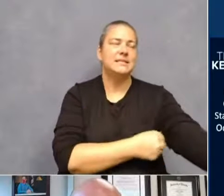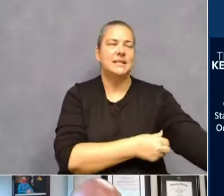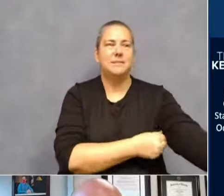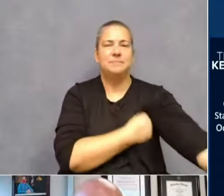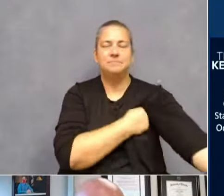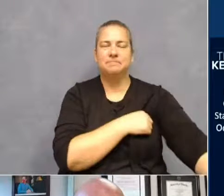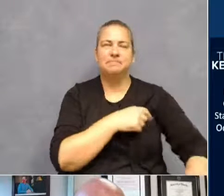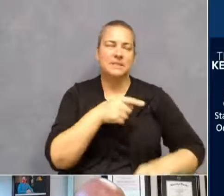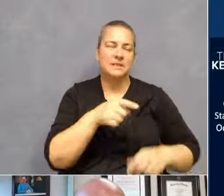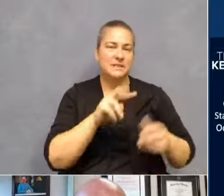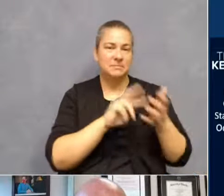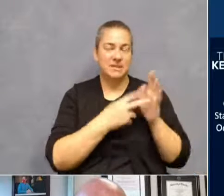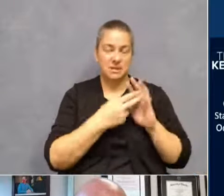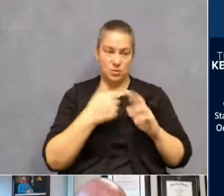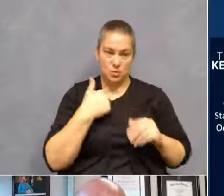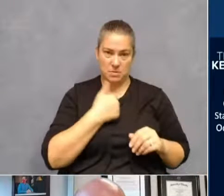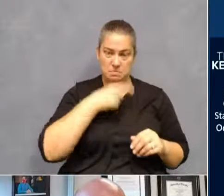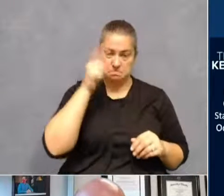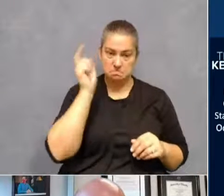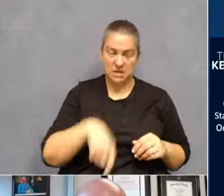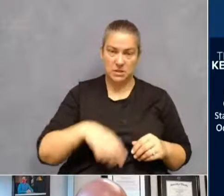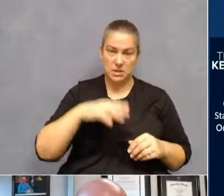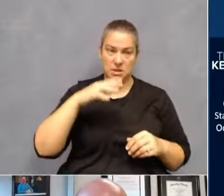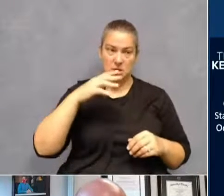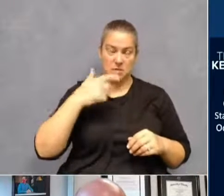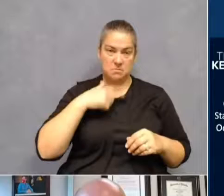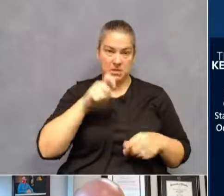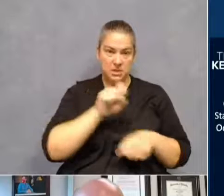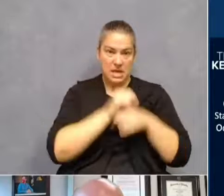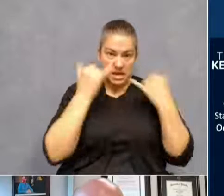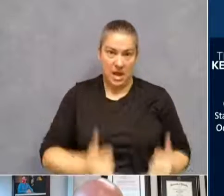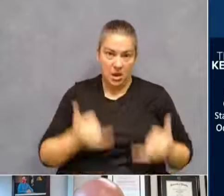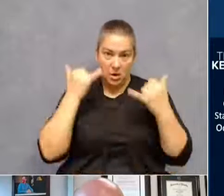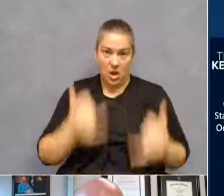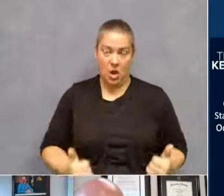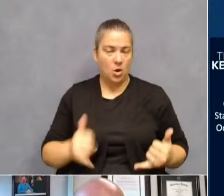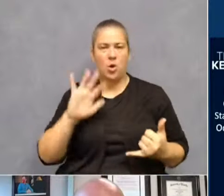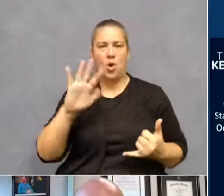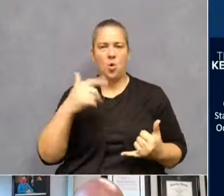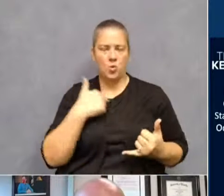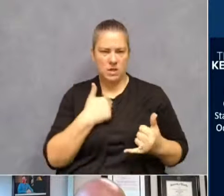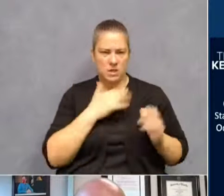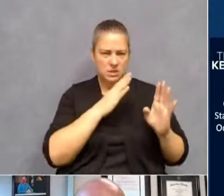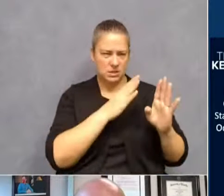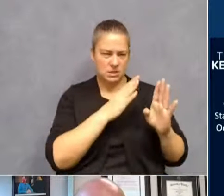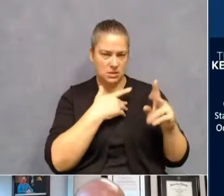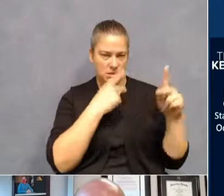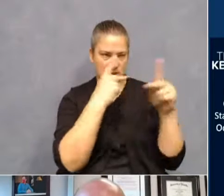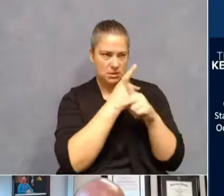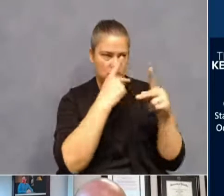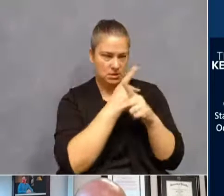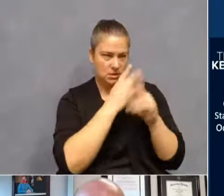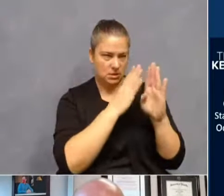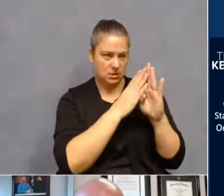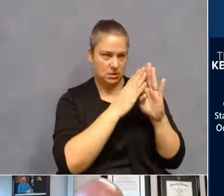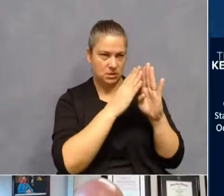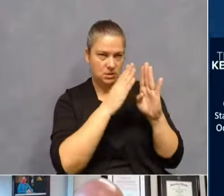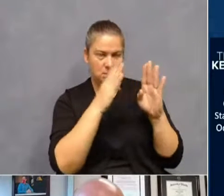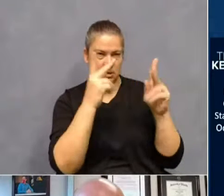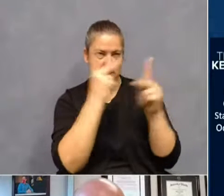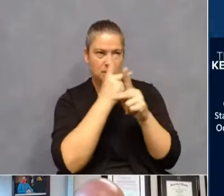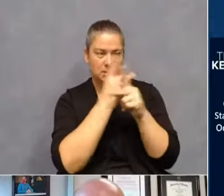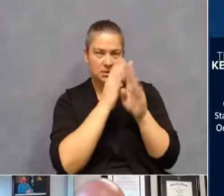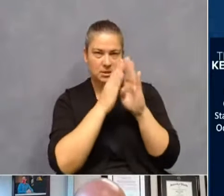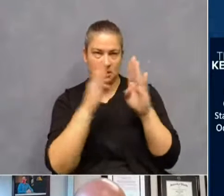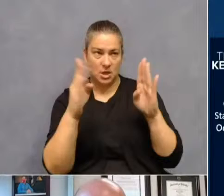all along. And as we do that, we are trying to calibrate responses for the actions we